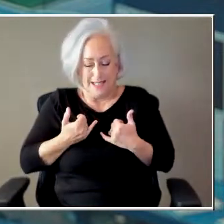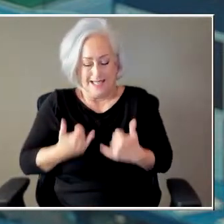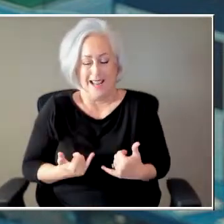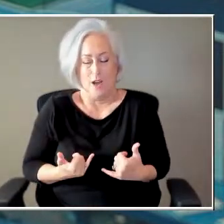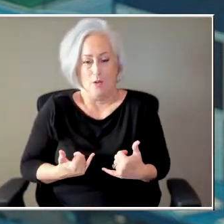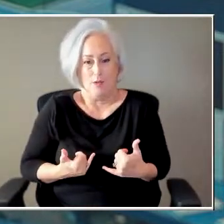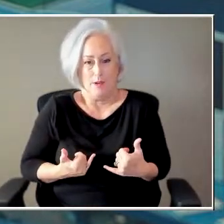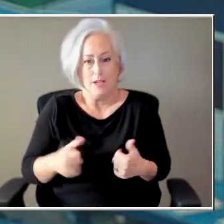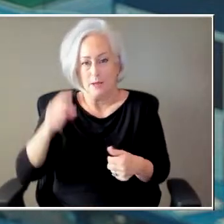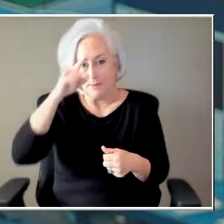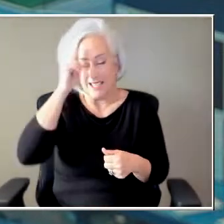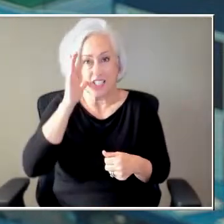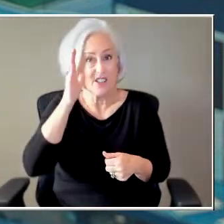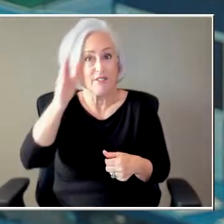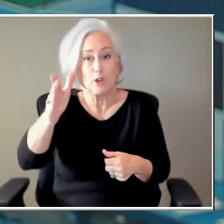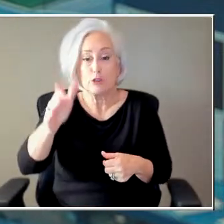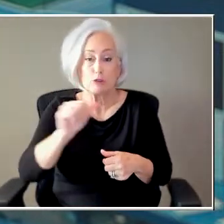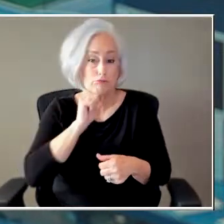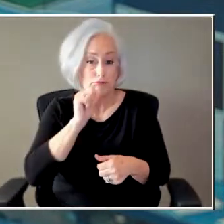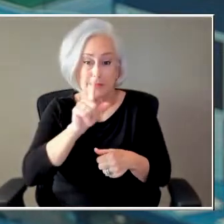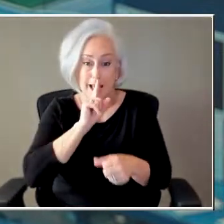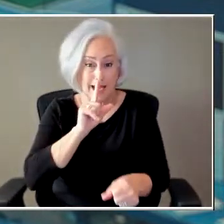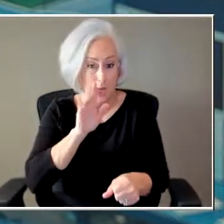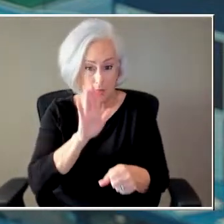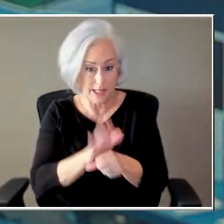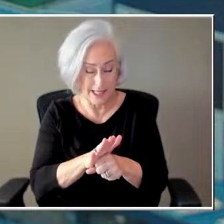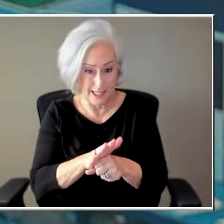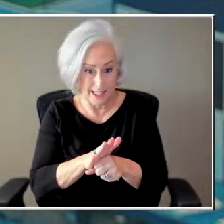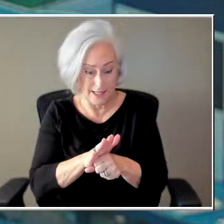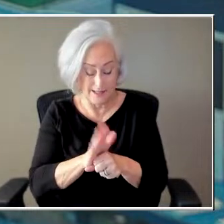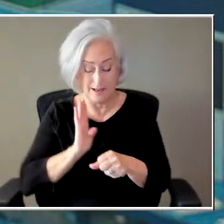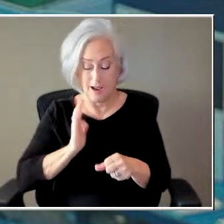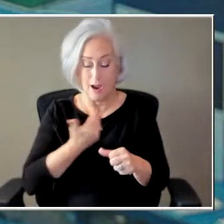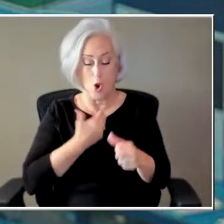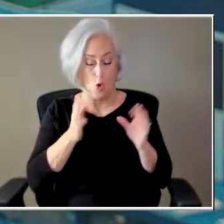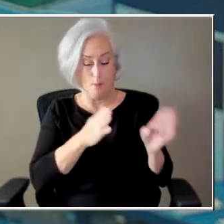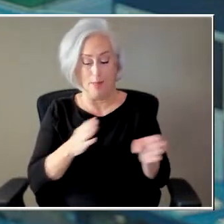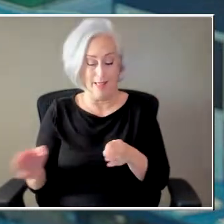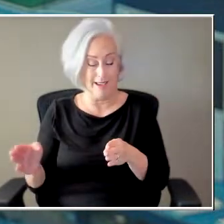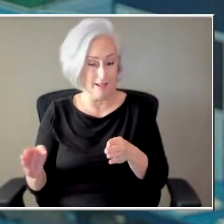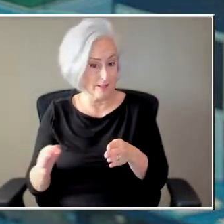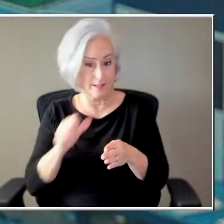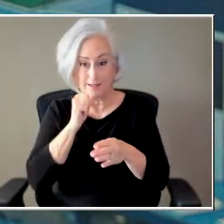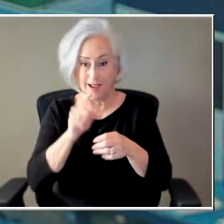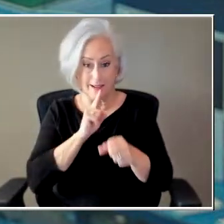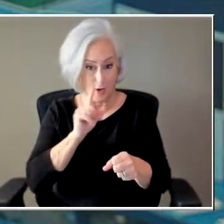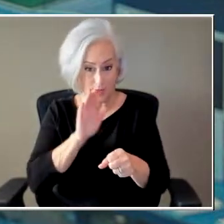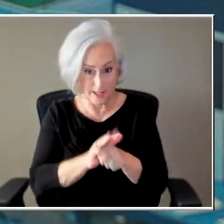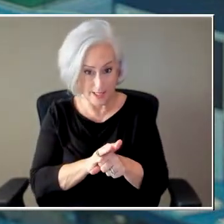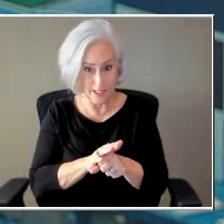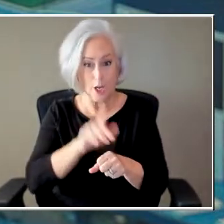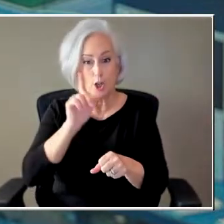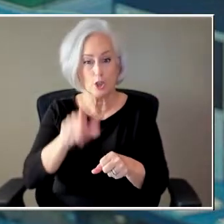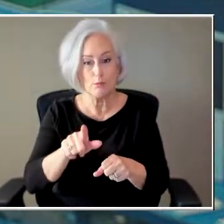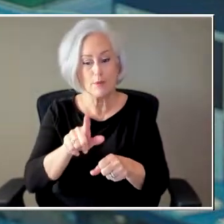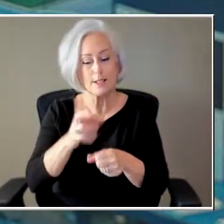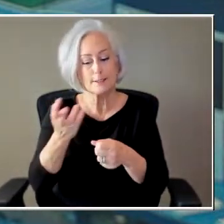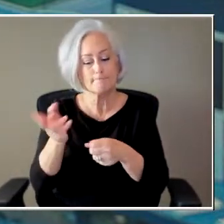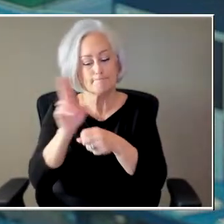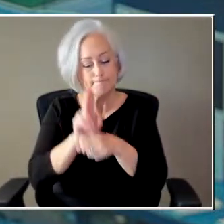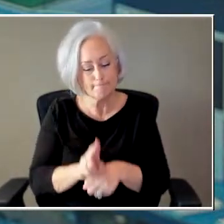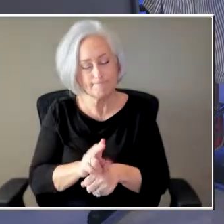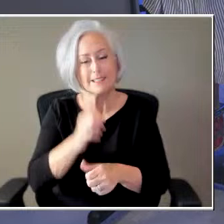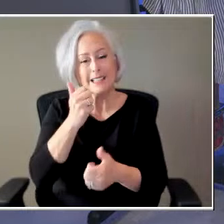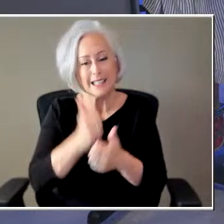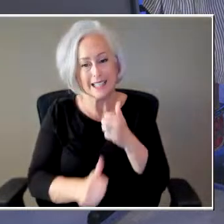And like I said, our plans are not guaranteed. We just need to take each day as it comes and each moment as it comes.